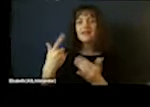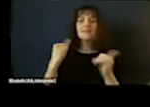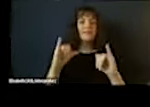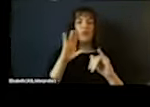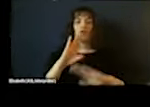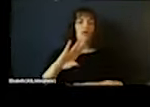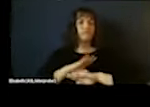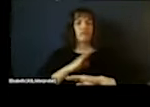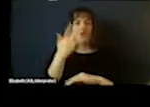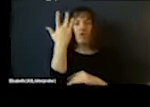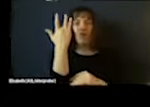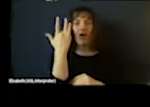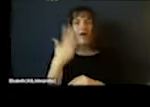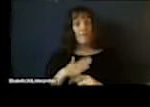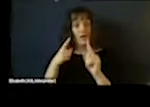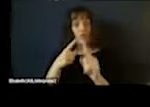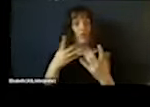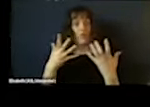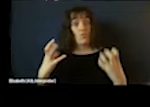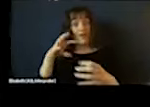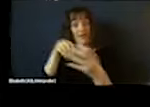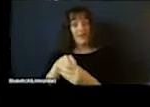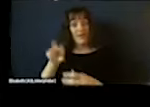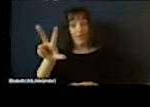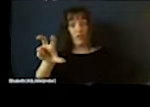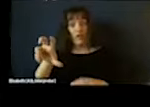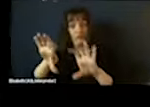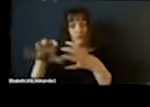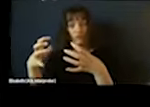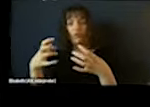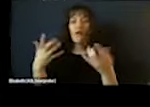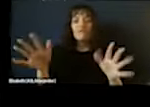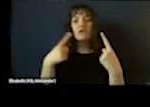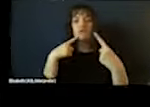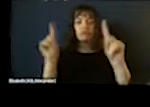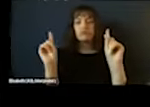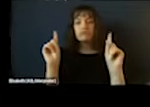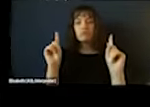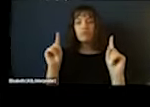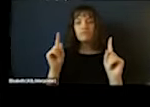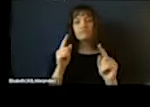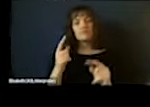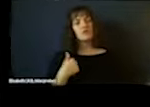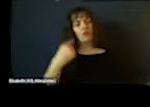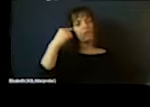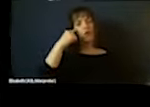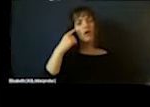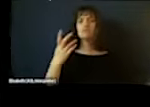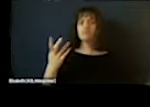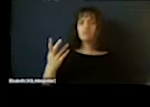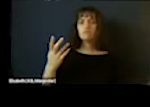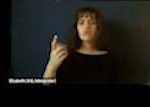I made my goal. And in the same time, I thought like there should be some kind of good fit to be